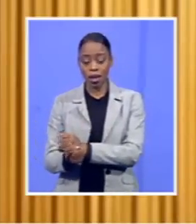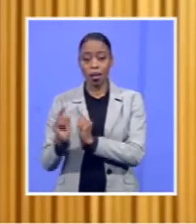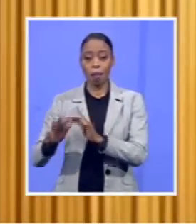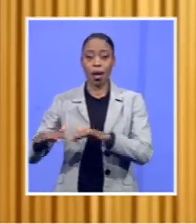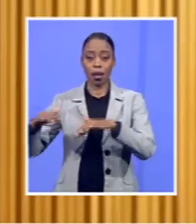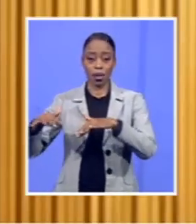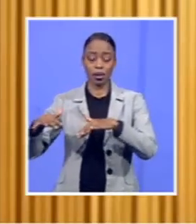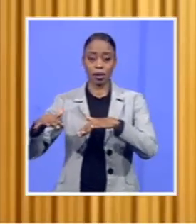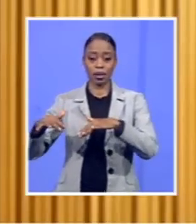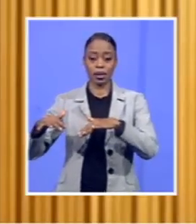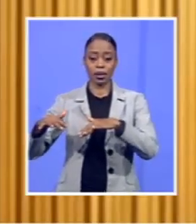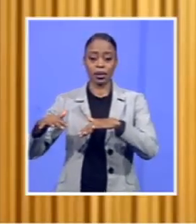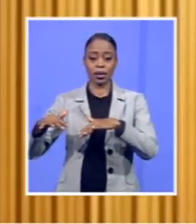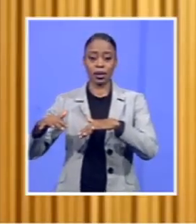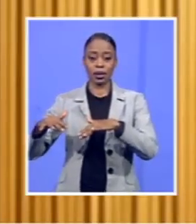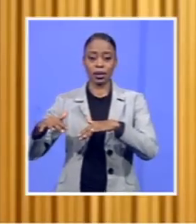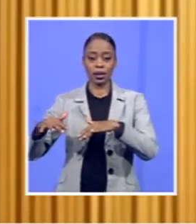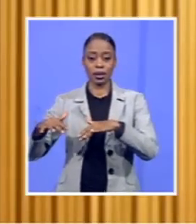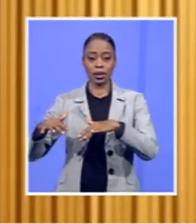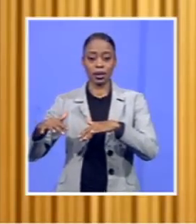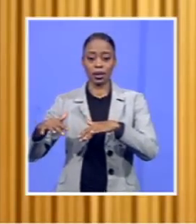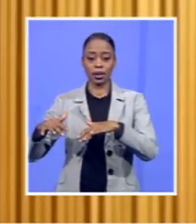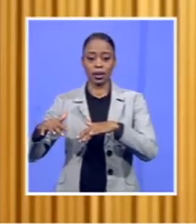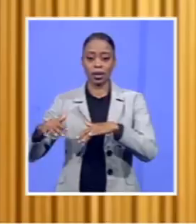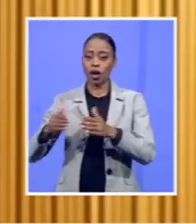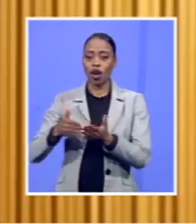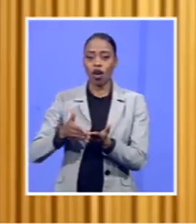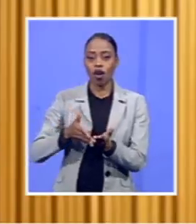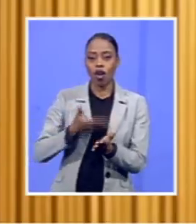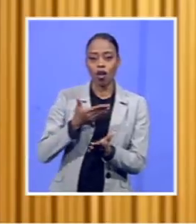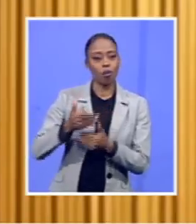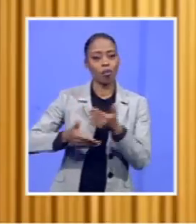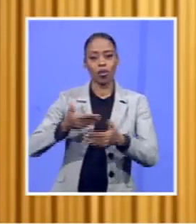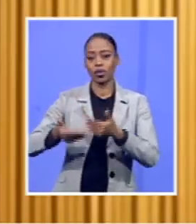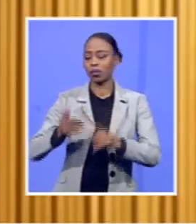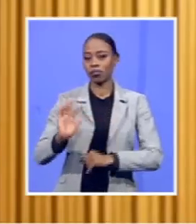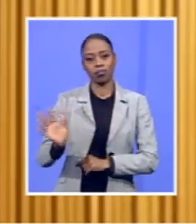Parliament are actually not removal proceedings.